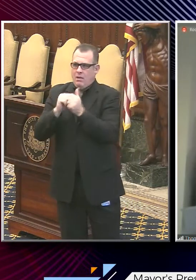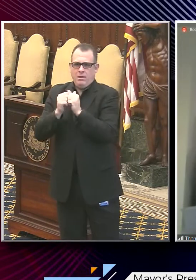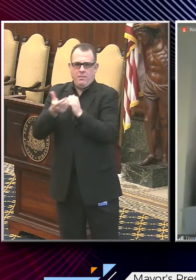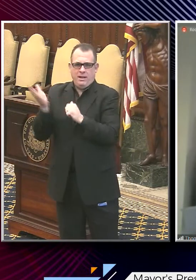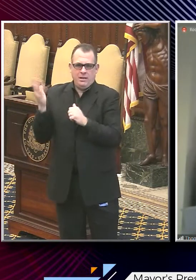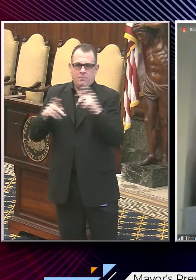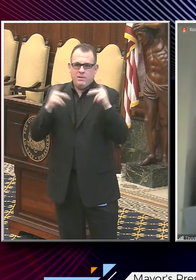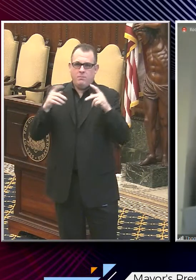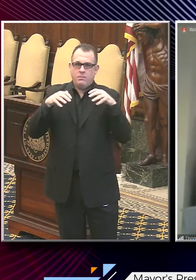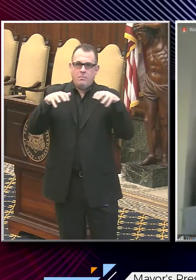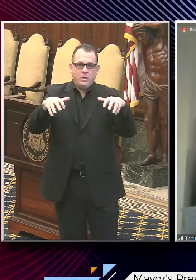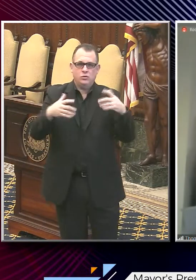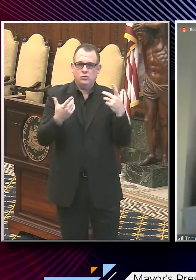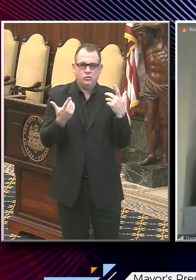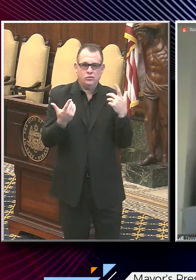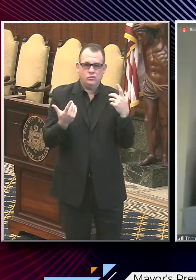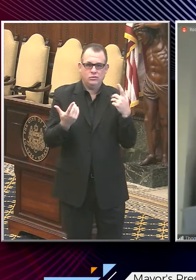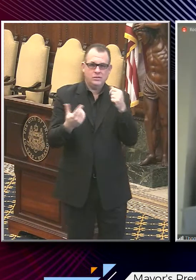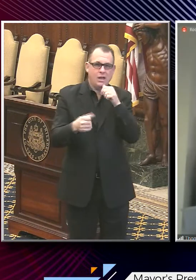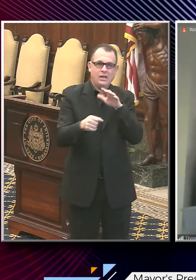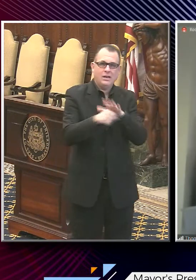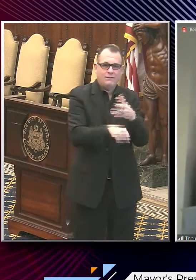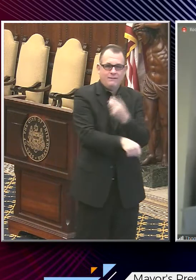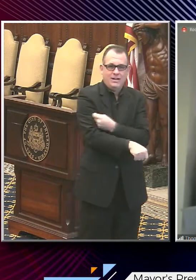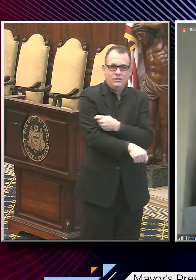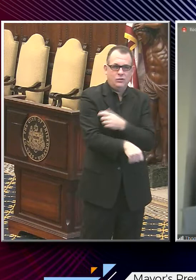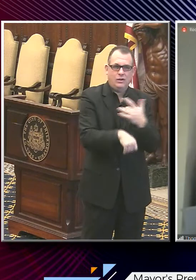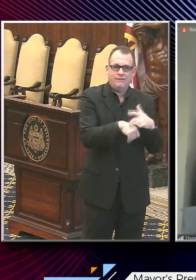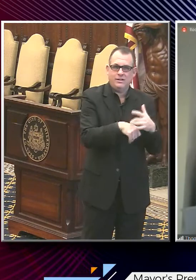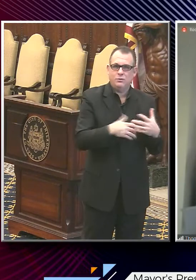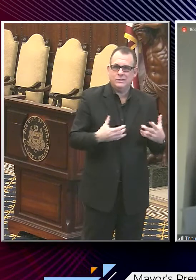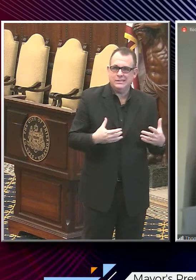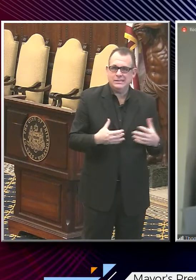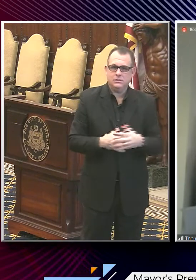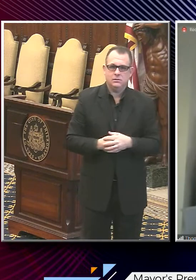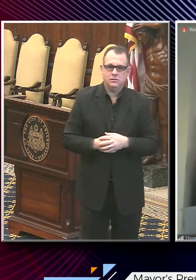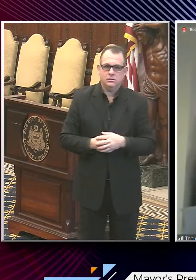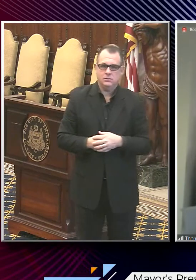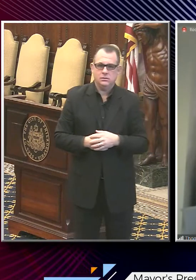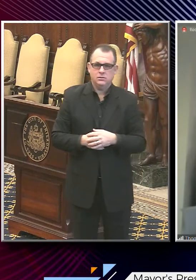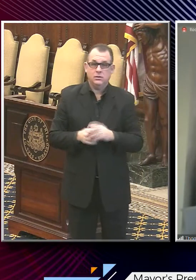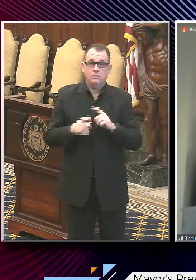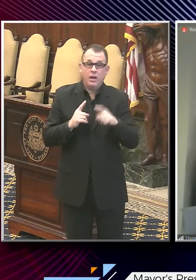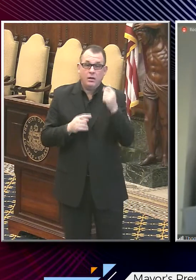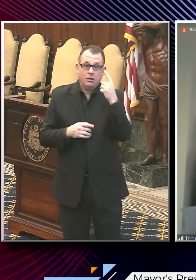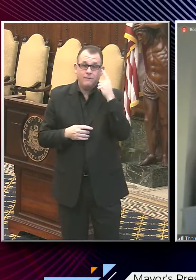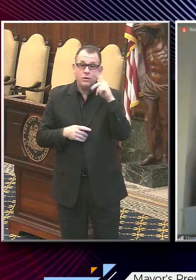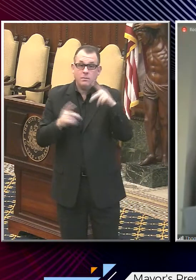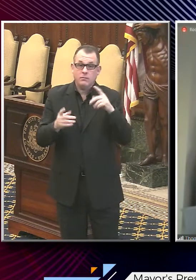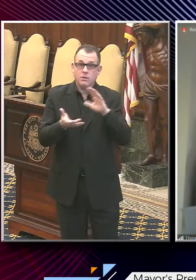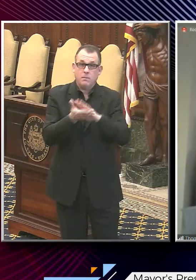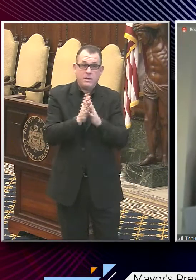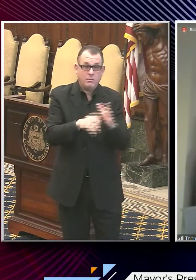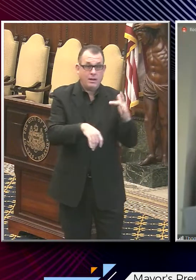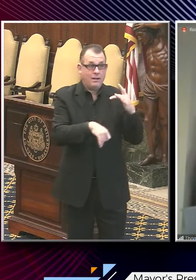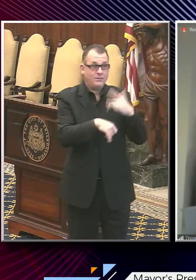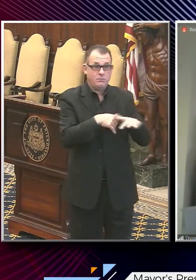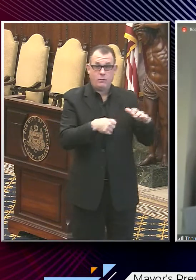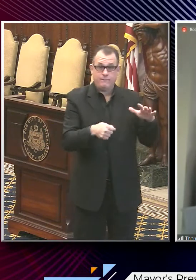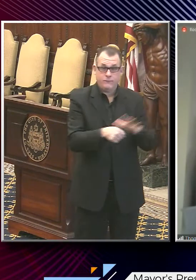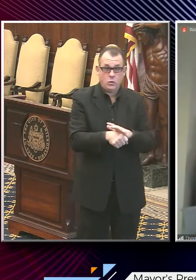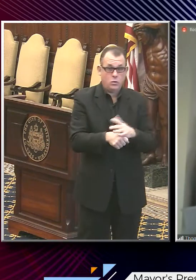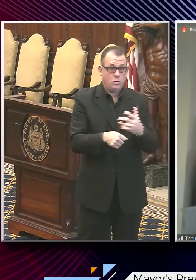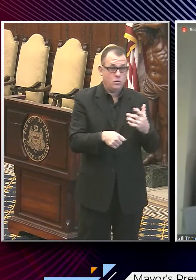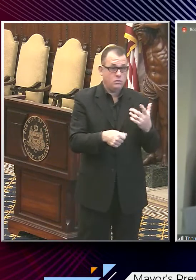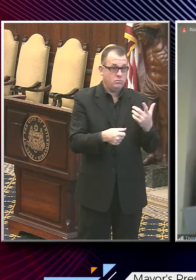vaccination for any population right now because the vaccine isn't available, and it would simply frustrate people. However, for those settings where the vaccine is available,